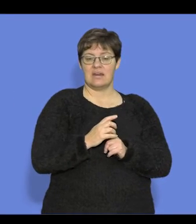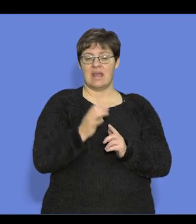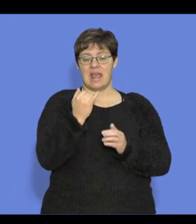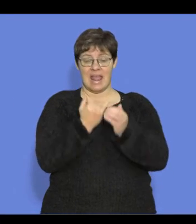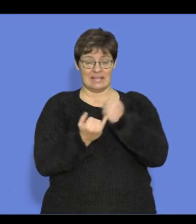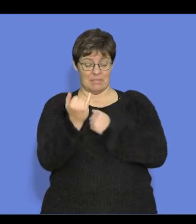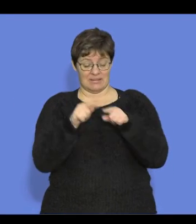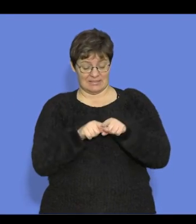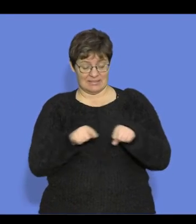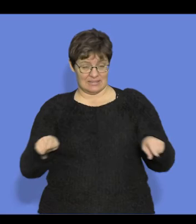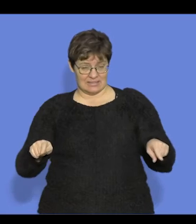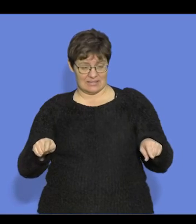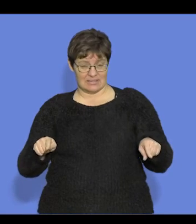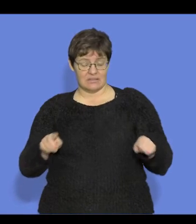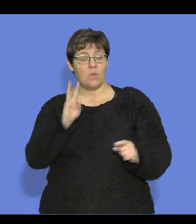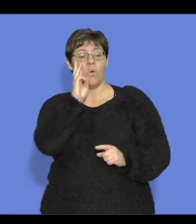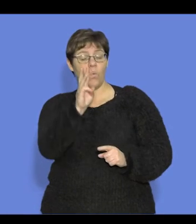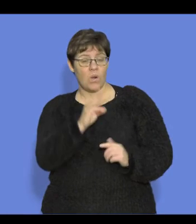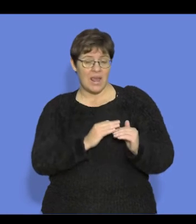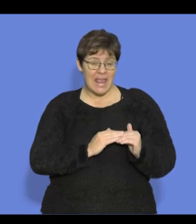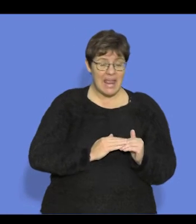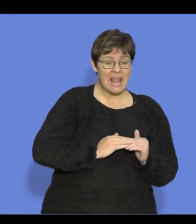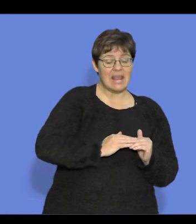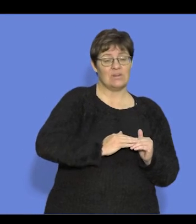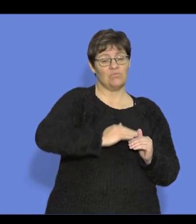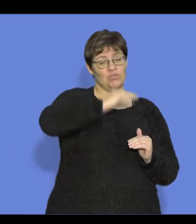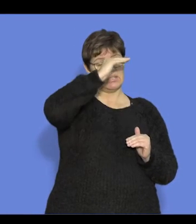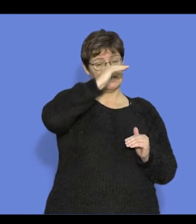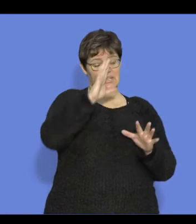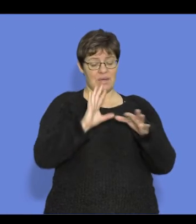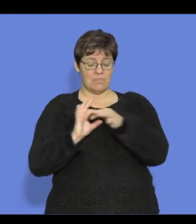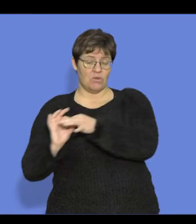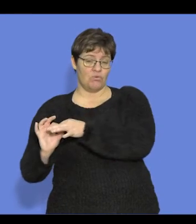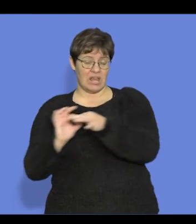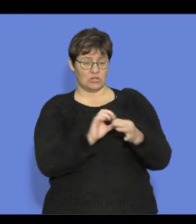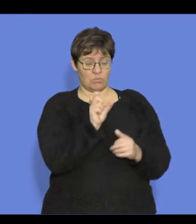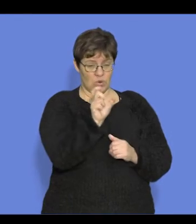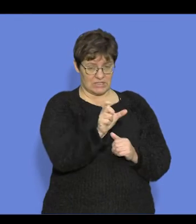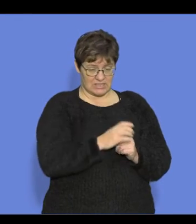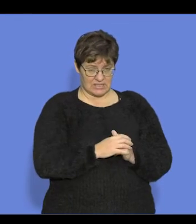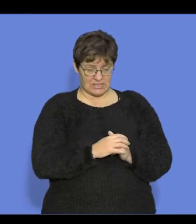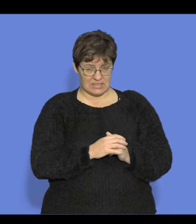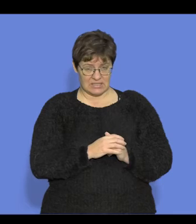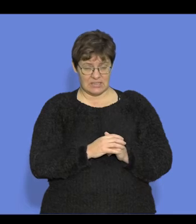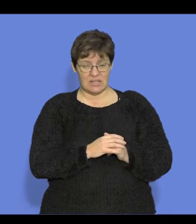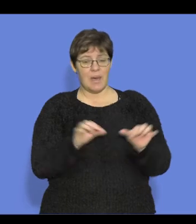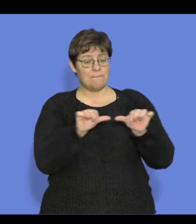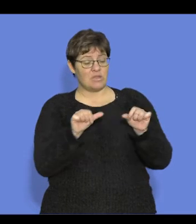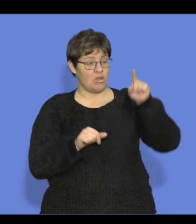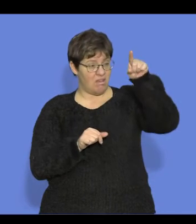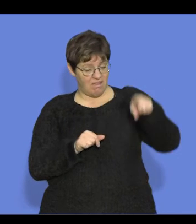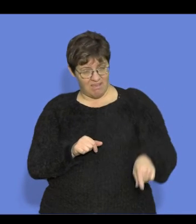variable. Will increase. That's your relationship word. And what are you going to